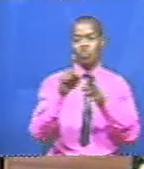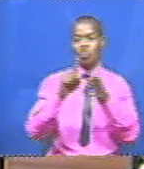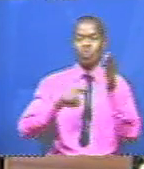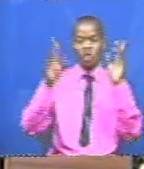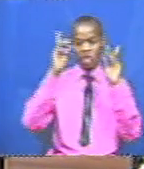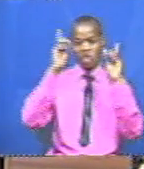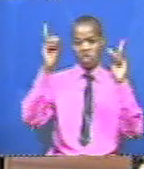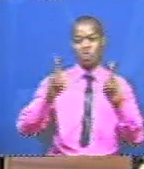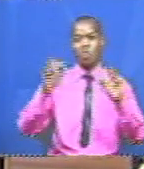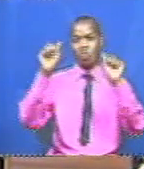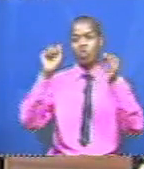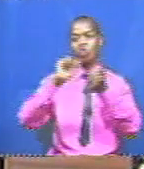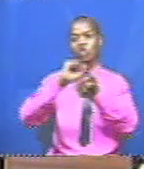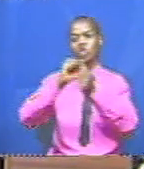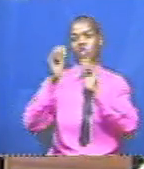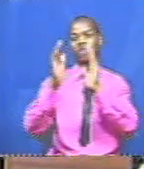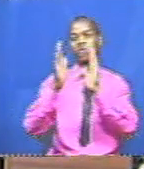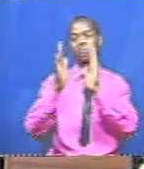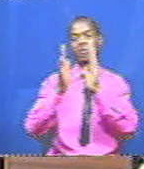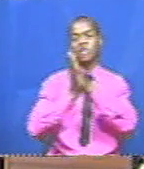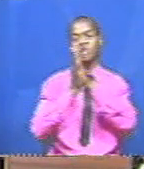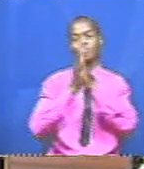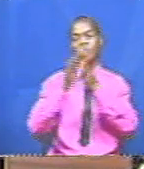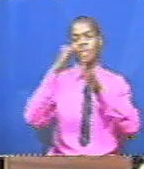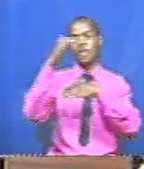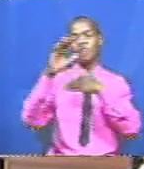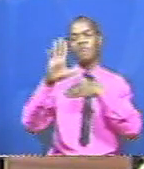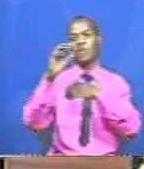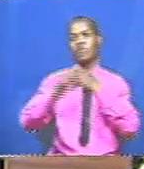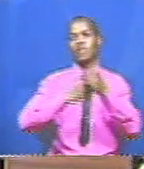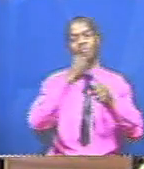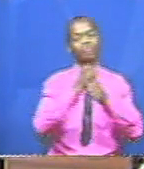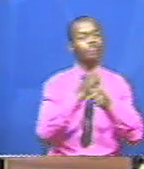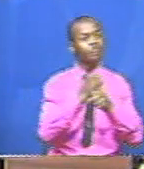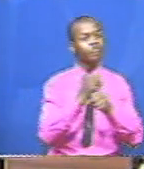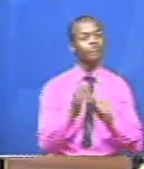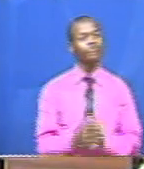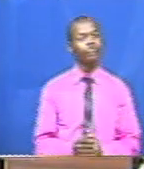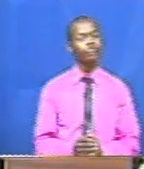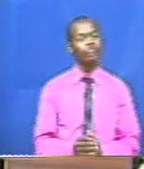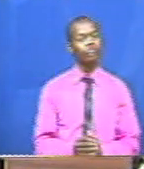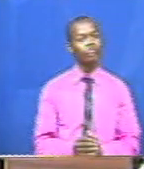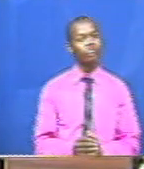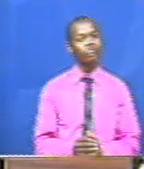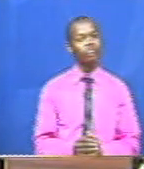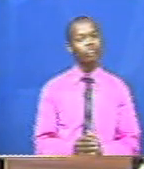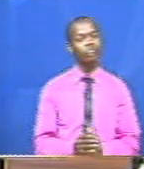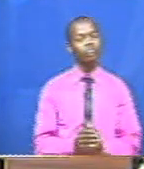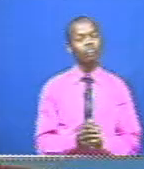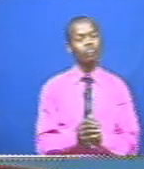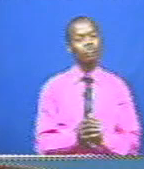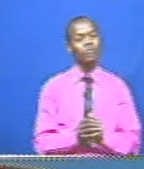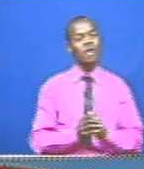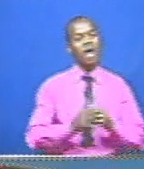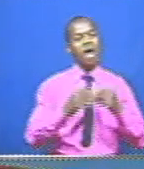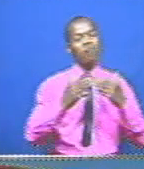can be able to change this story in the next 5 years. And still on the same, on the funding, looking at